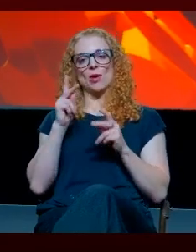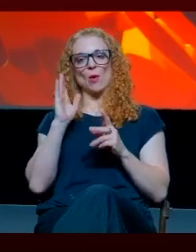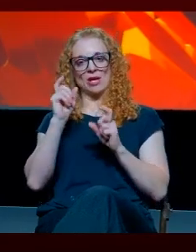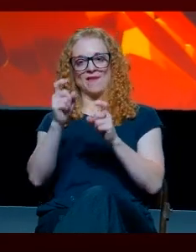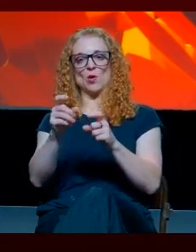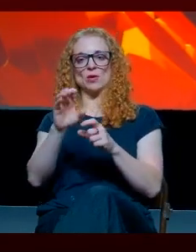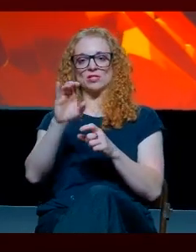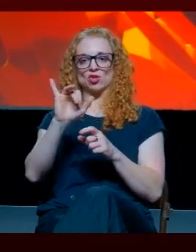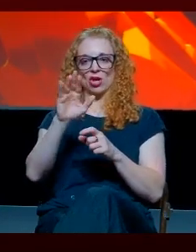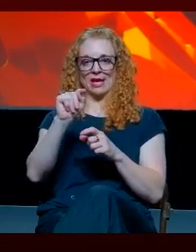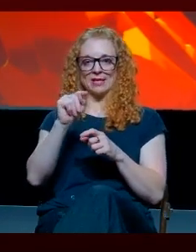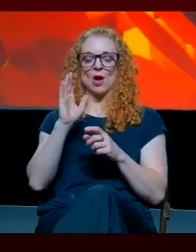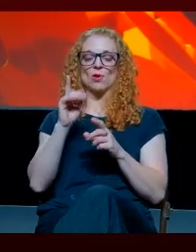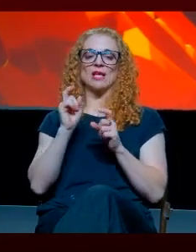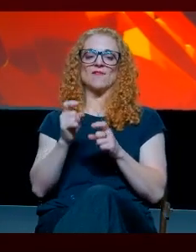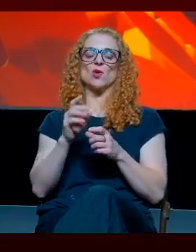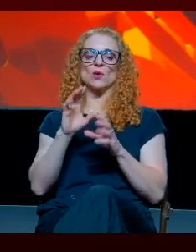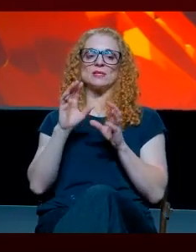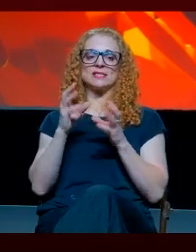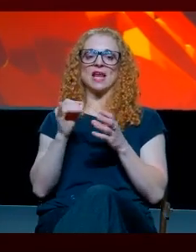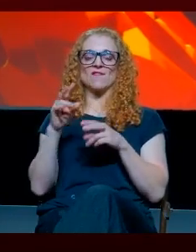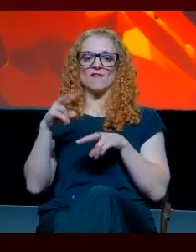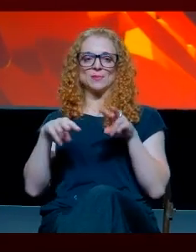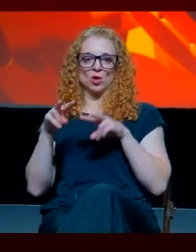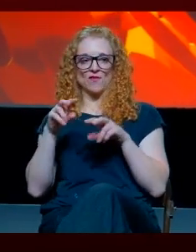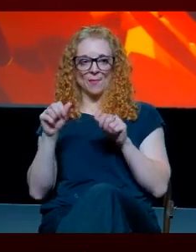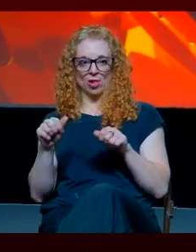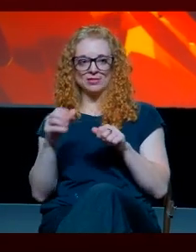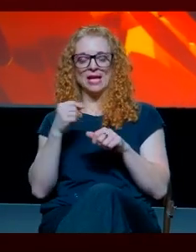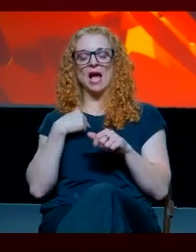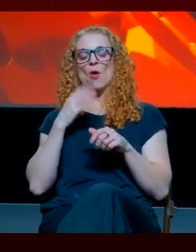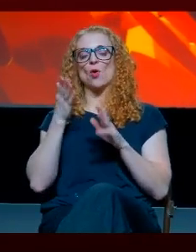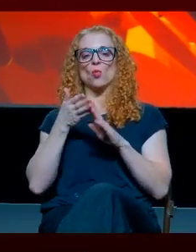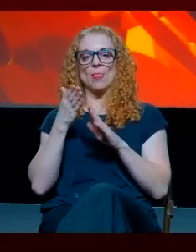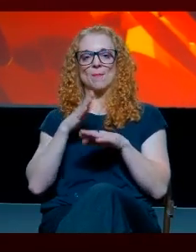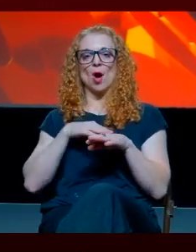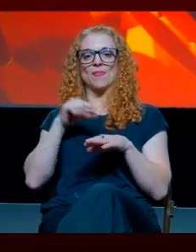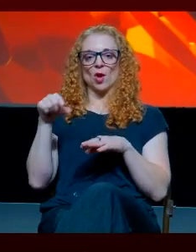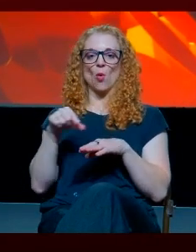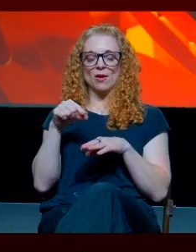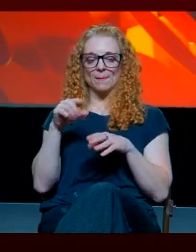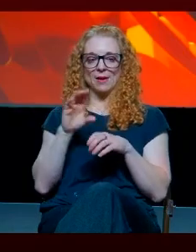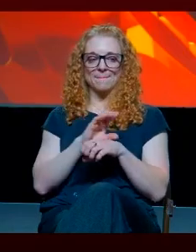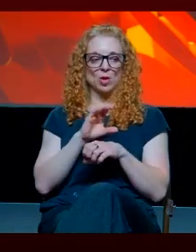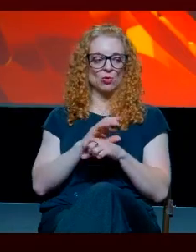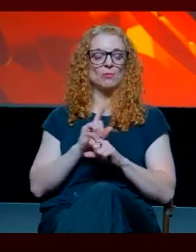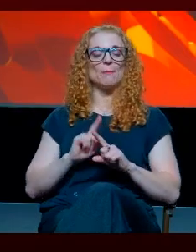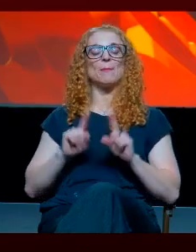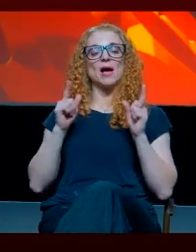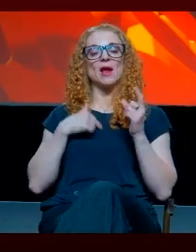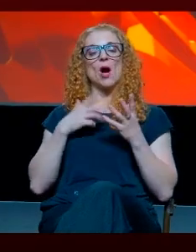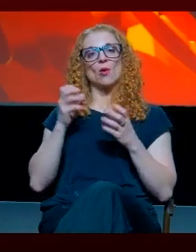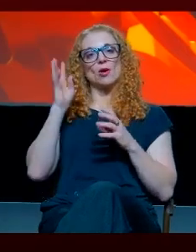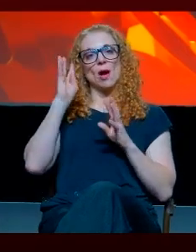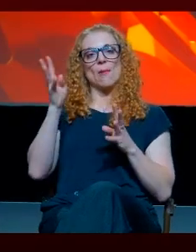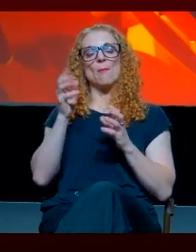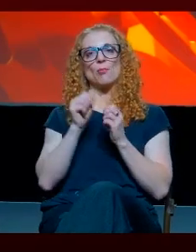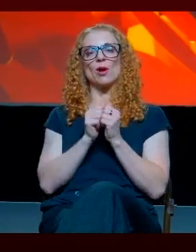circuit. I'm going to give you a set of observables. I'm going to run them on a quantum computer. But I'm going to come up with